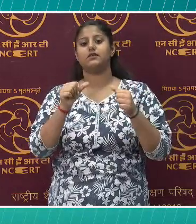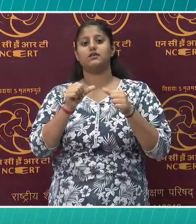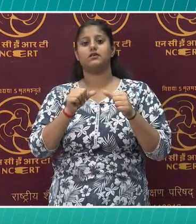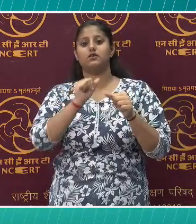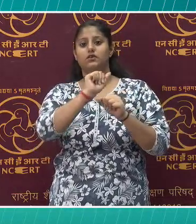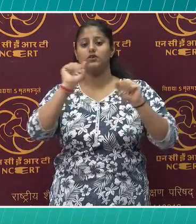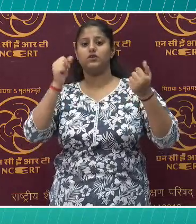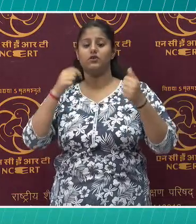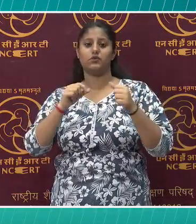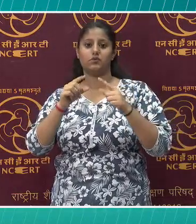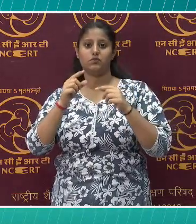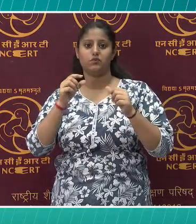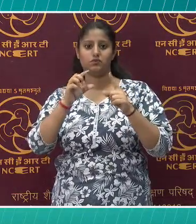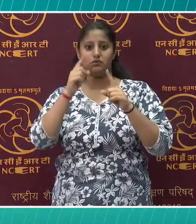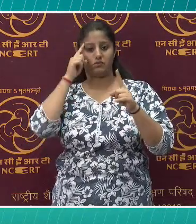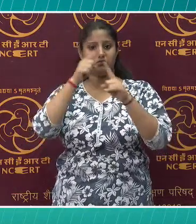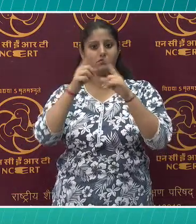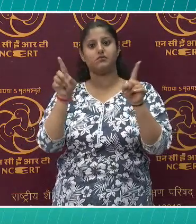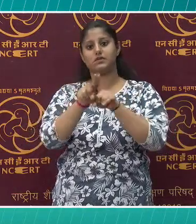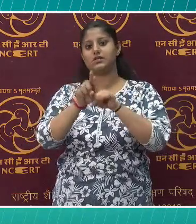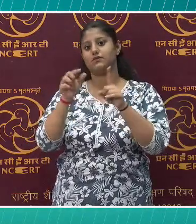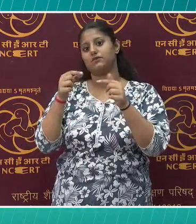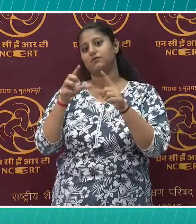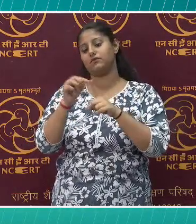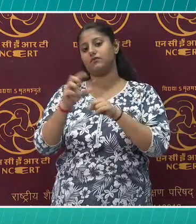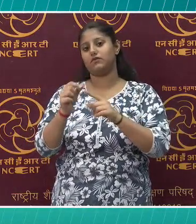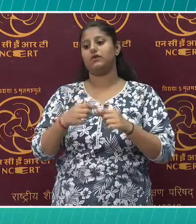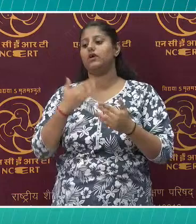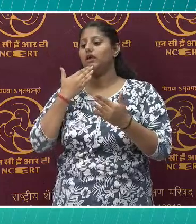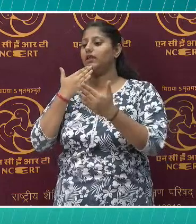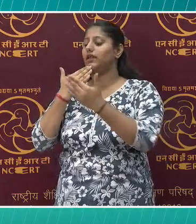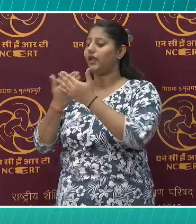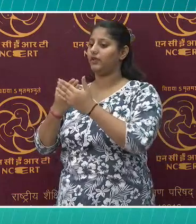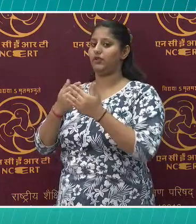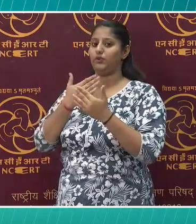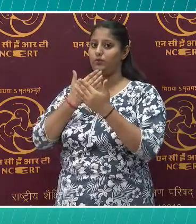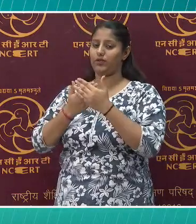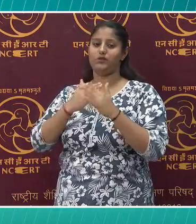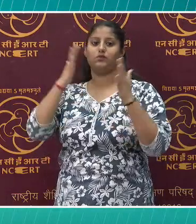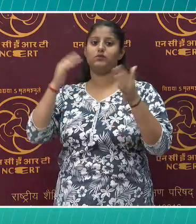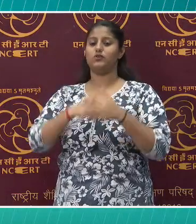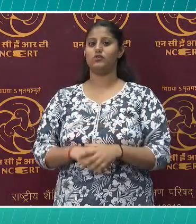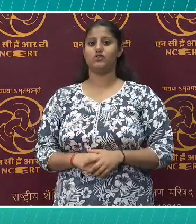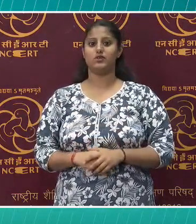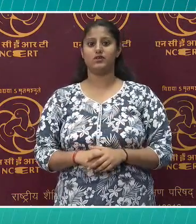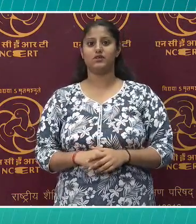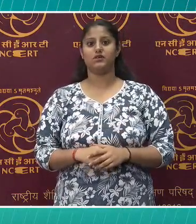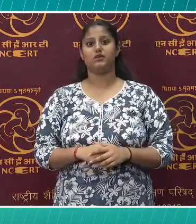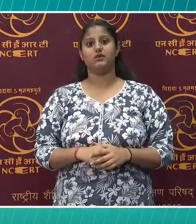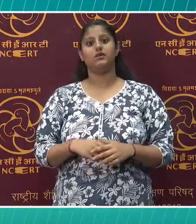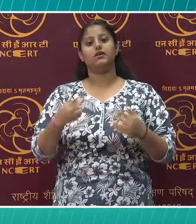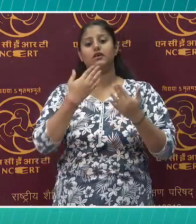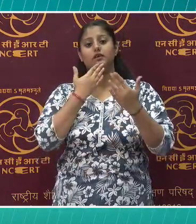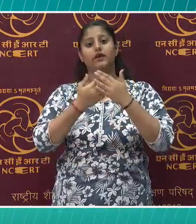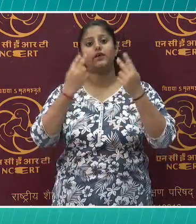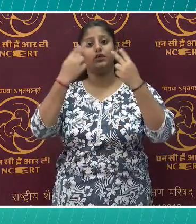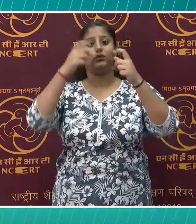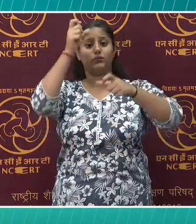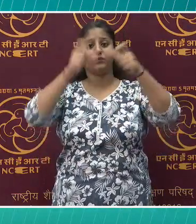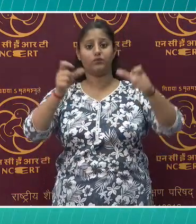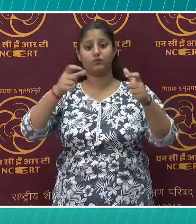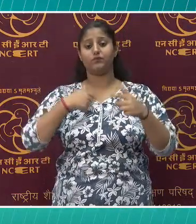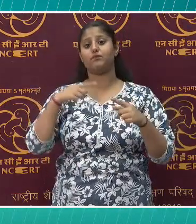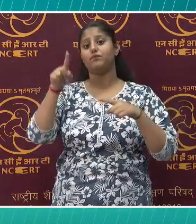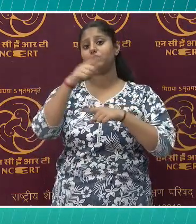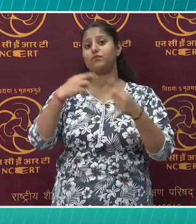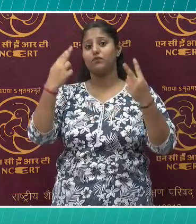want to be. So thank you very much, ma'am, for joining us today. And thank you, viewers, for watching